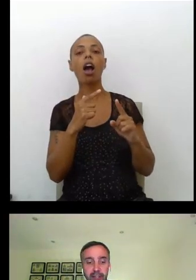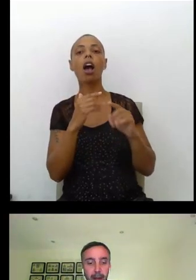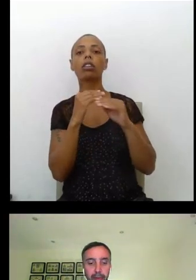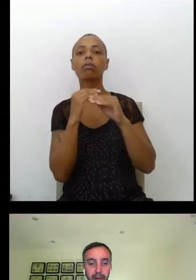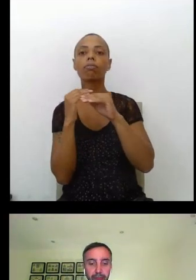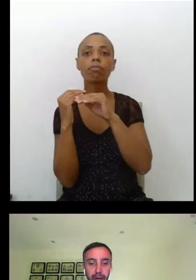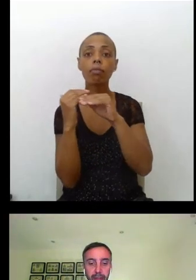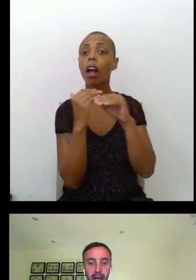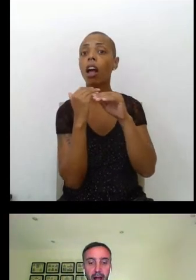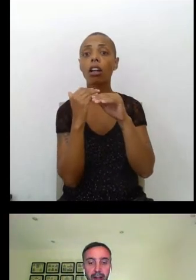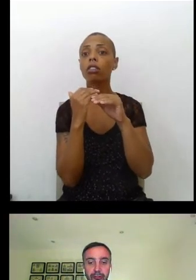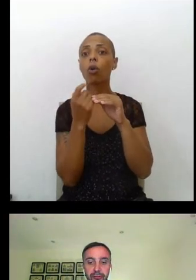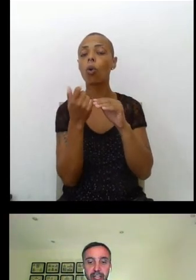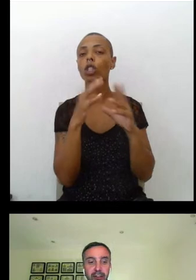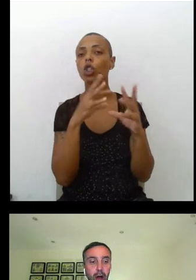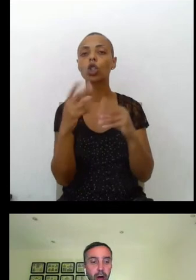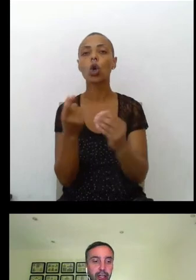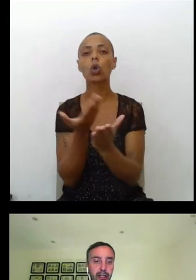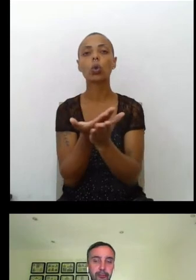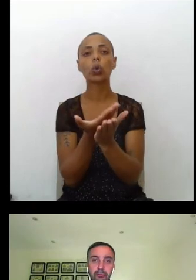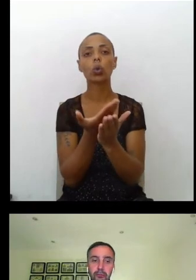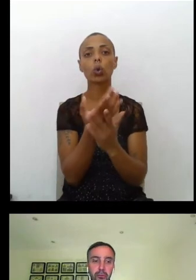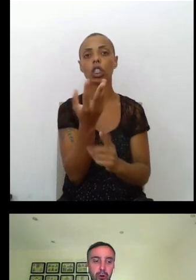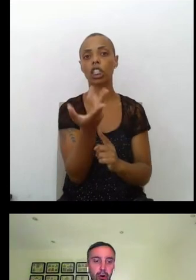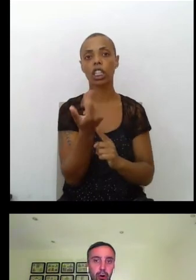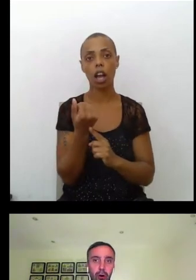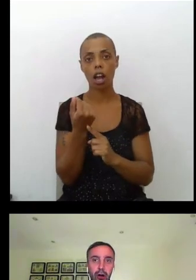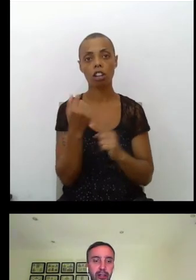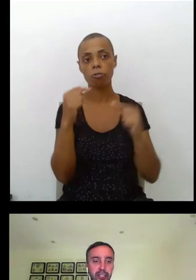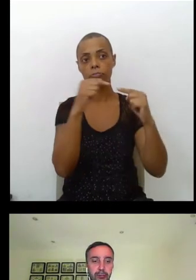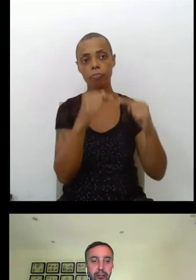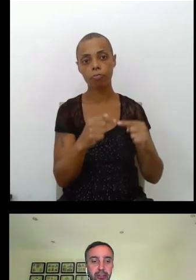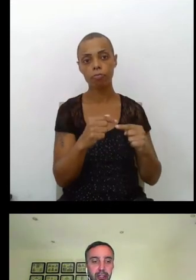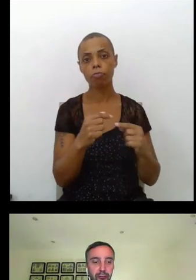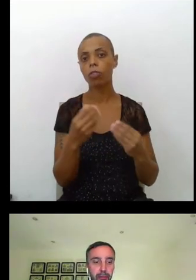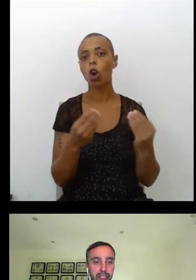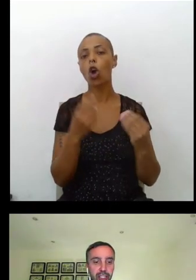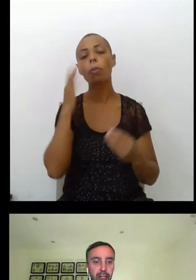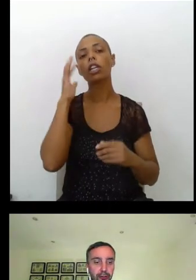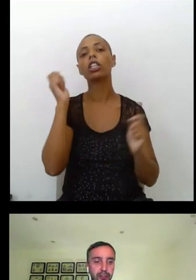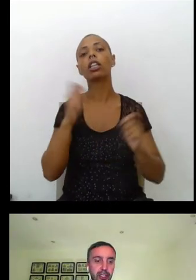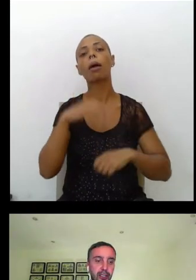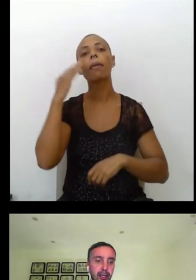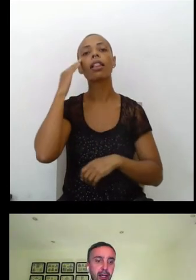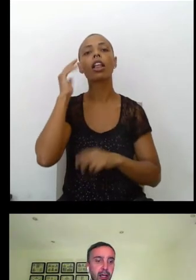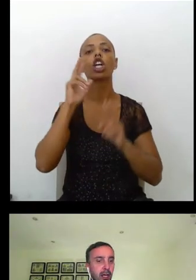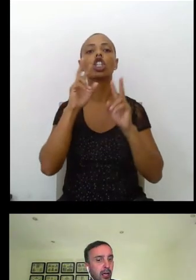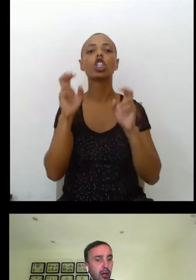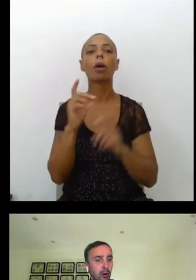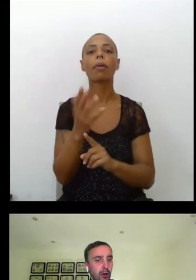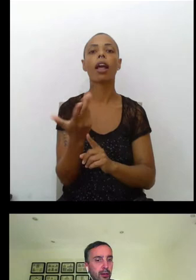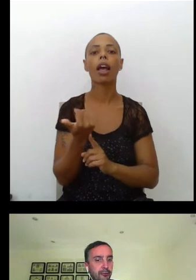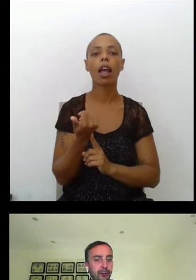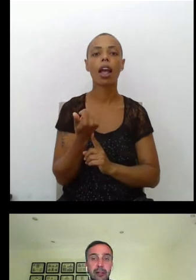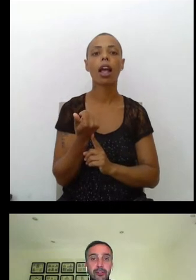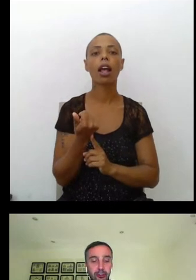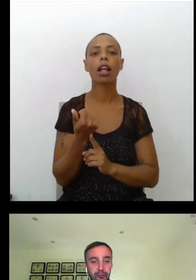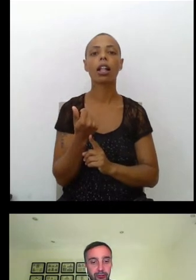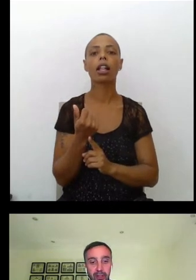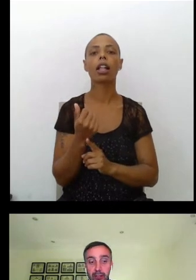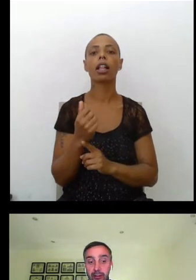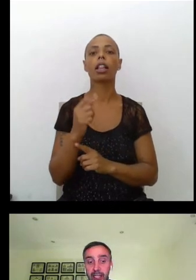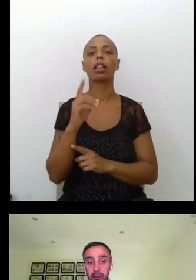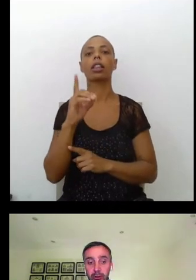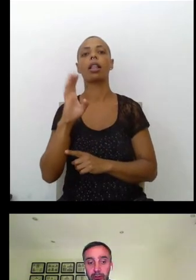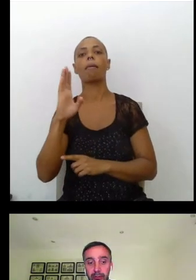for example from the art of David hockney or the music of Peter Tchaikovsky the